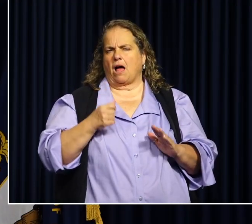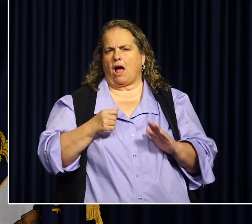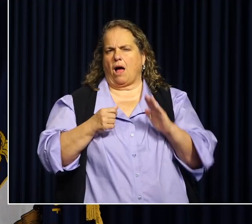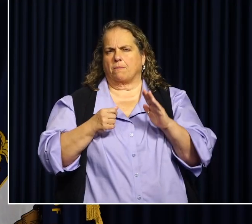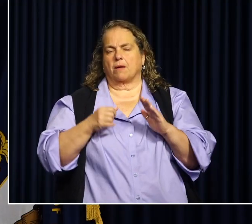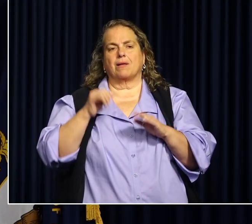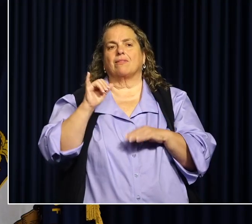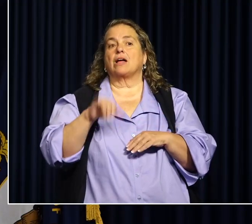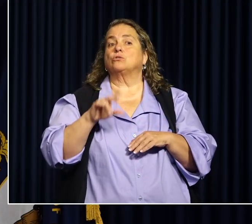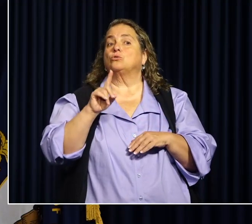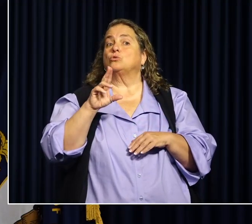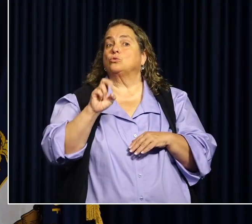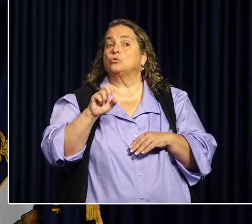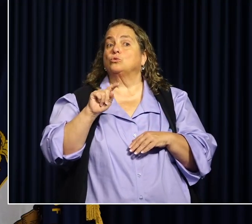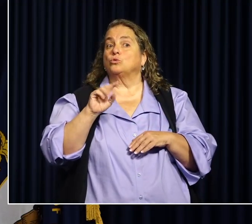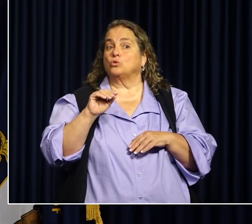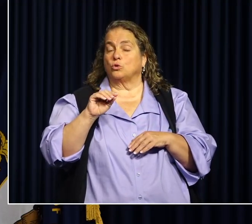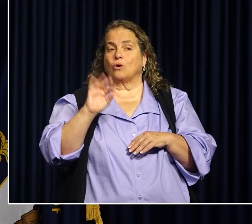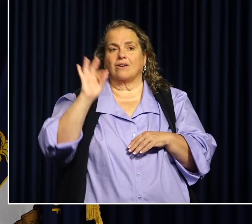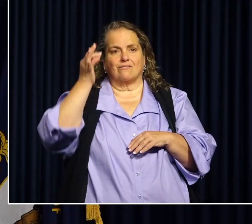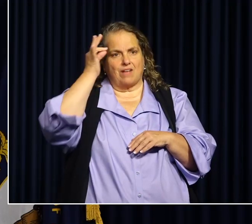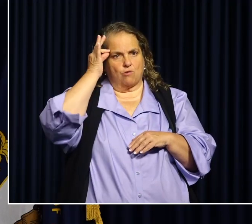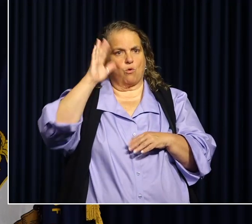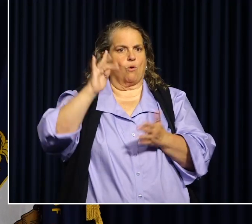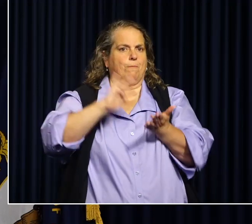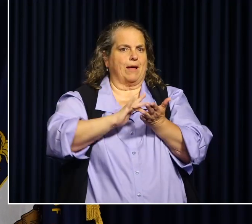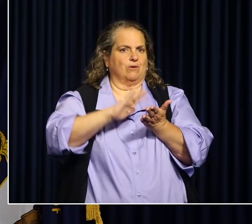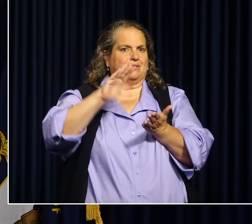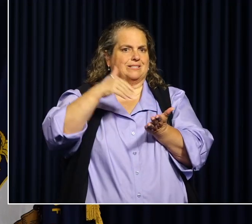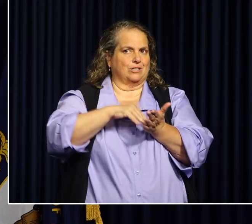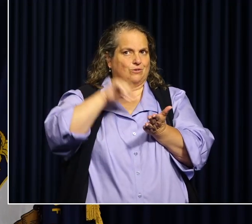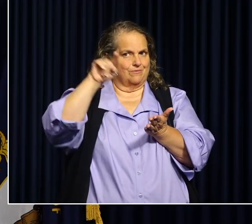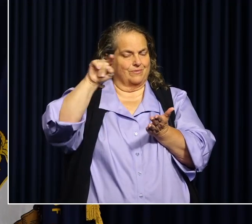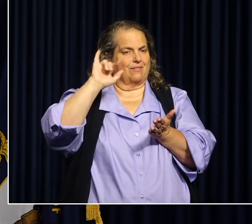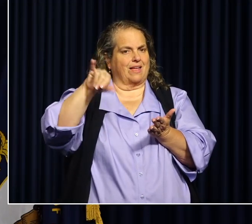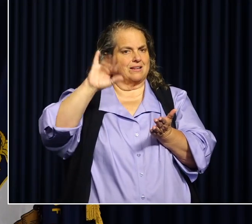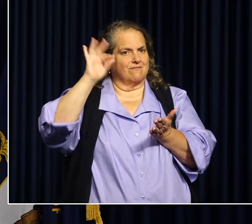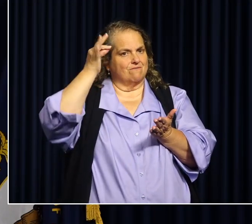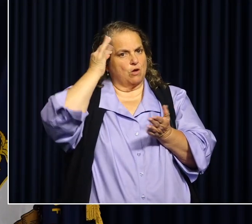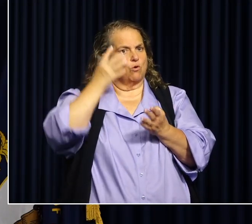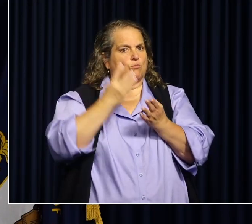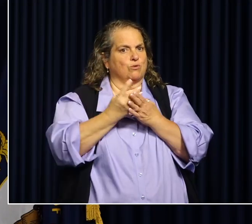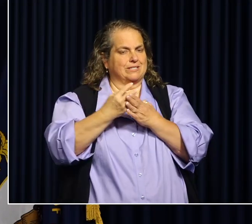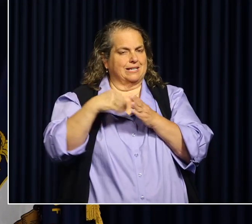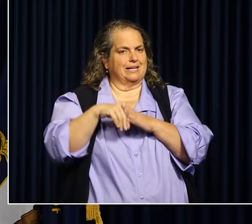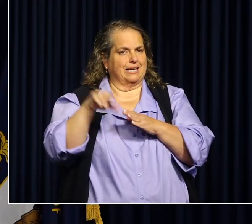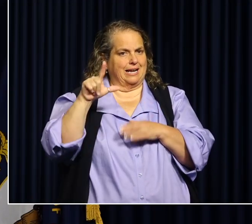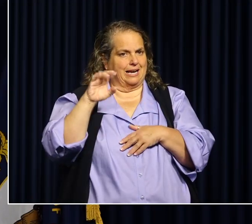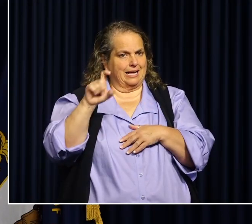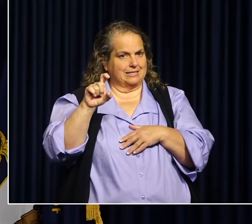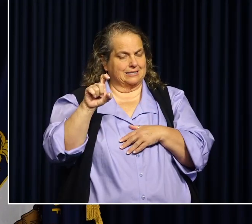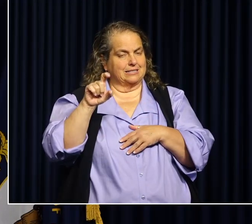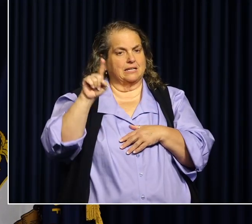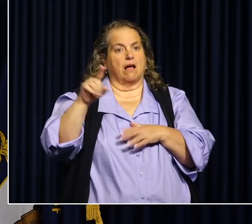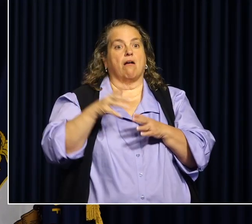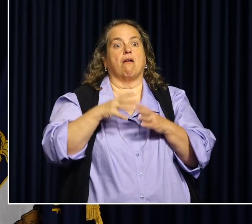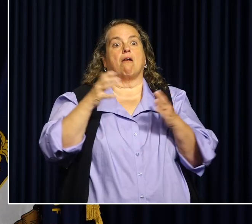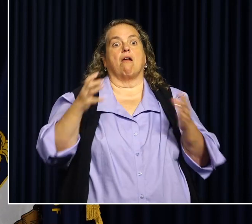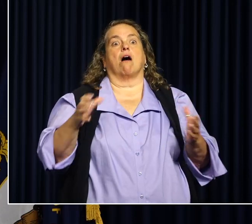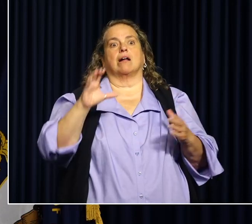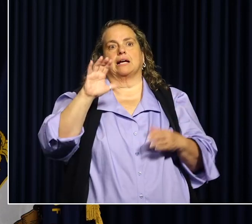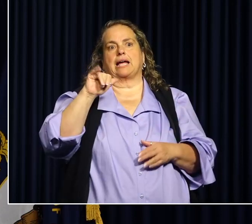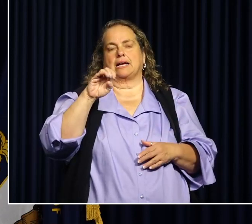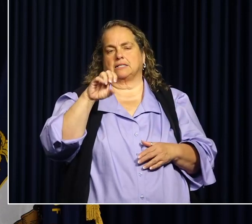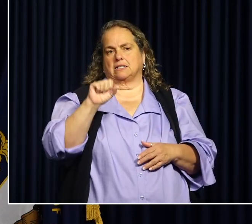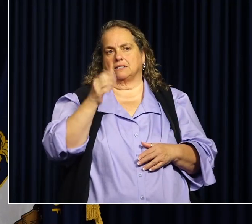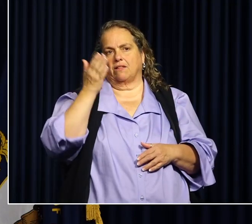that's primarily due to the Federal Medical Center, which is a federal prison in Lexington. There have been a lot of cases that are